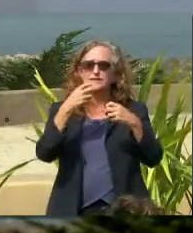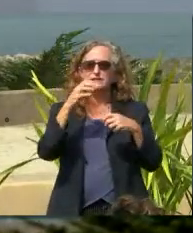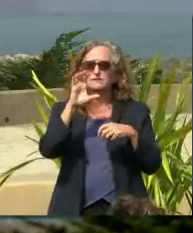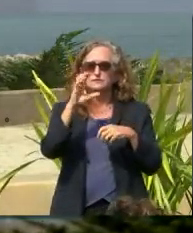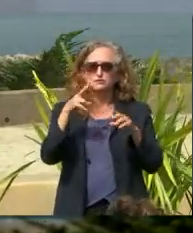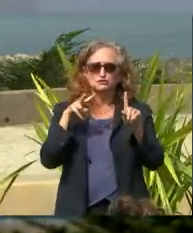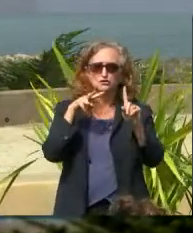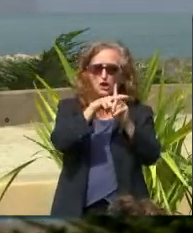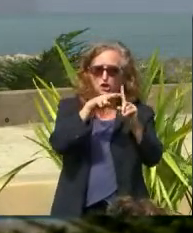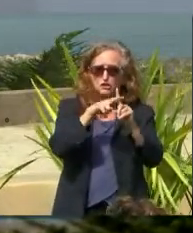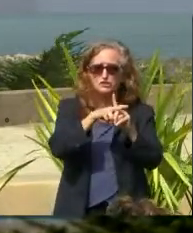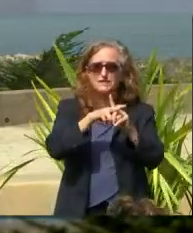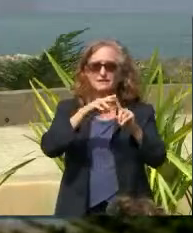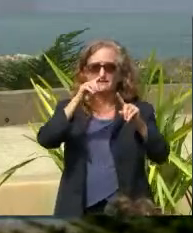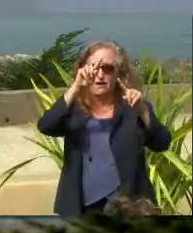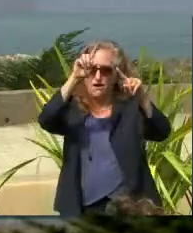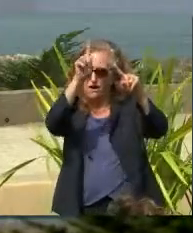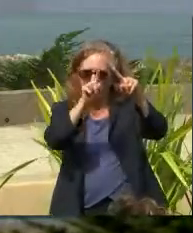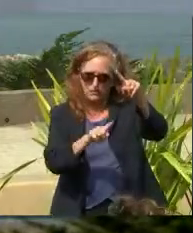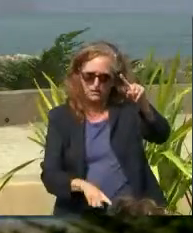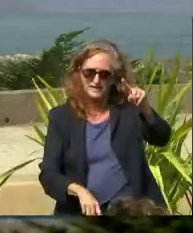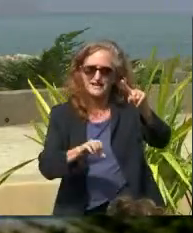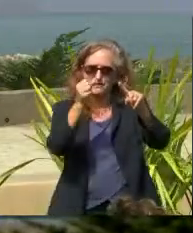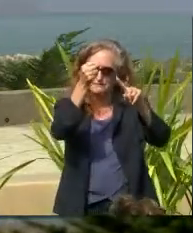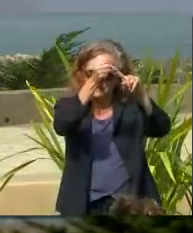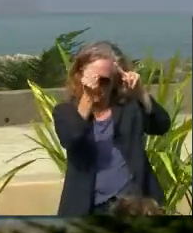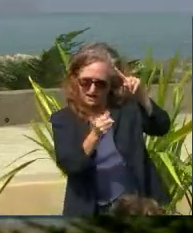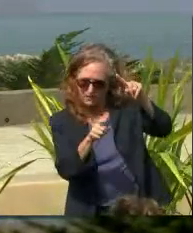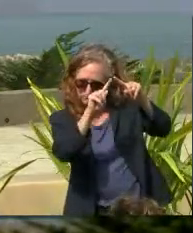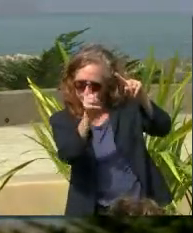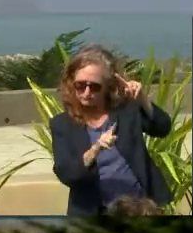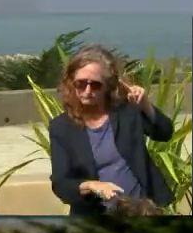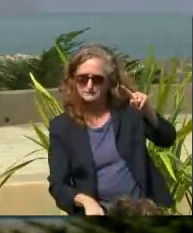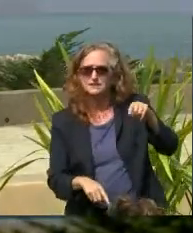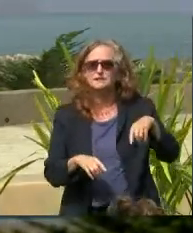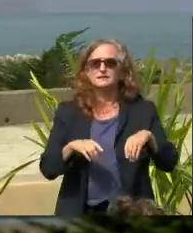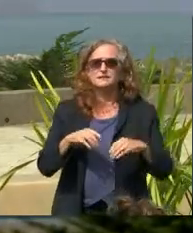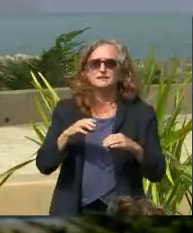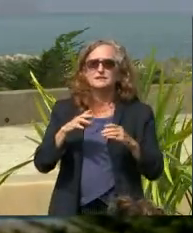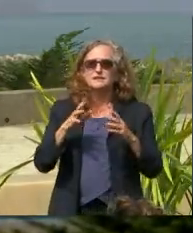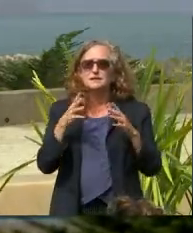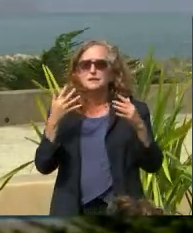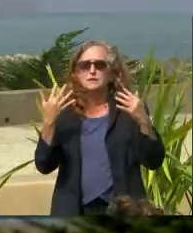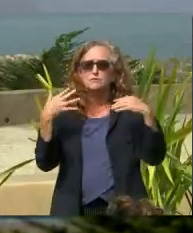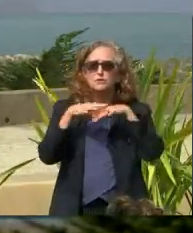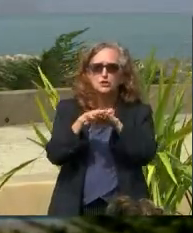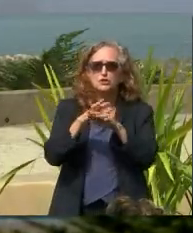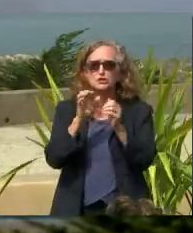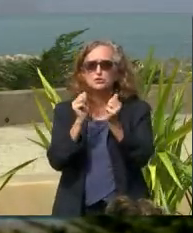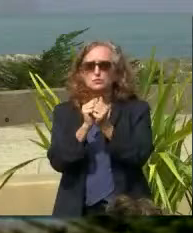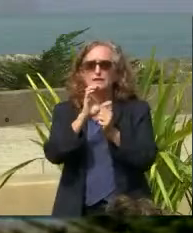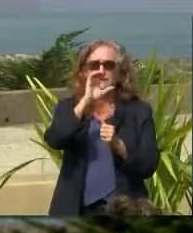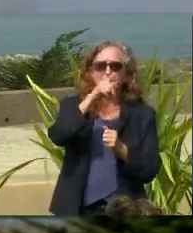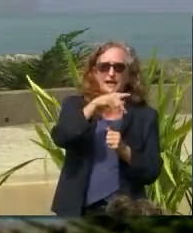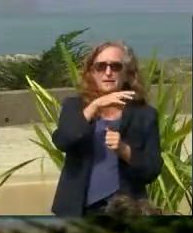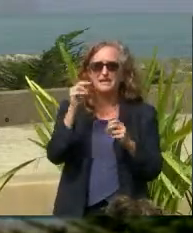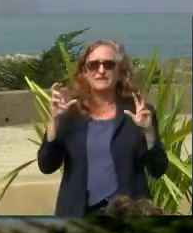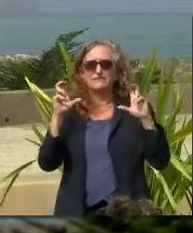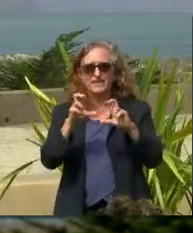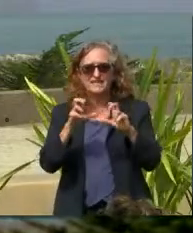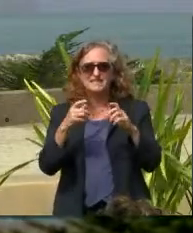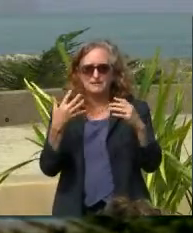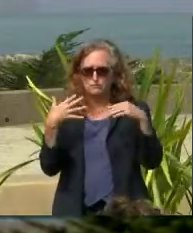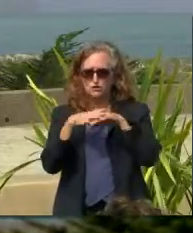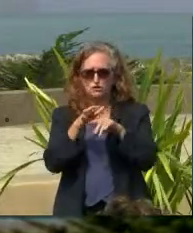I-5, in encouraging the implementation and hopefully the merging of our markets in the cap and invest system, which can make it